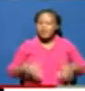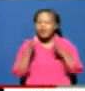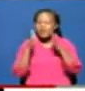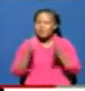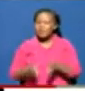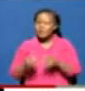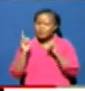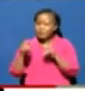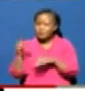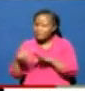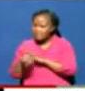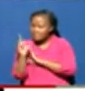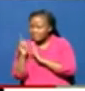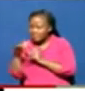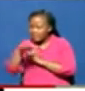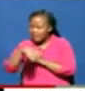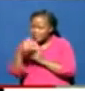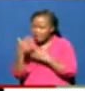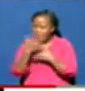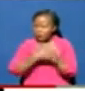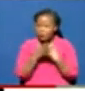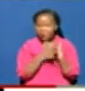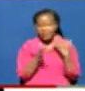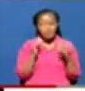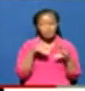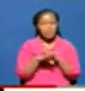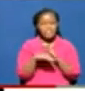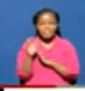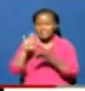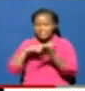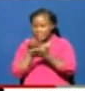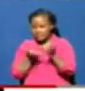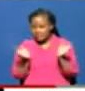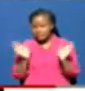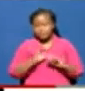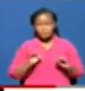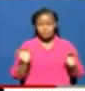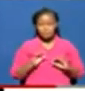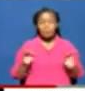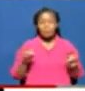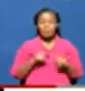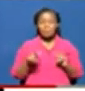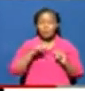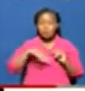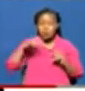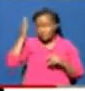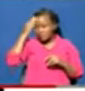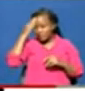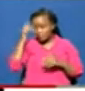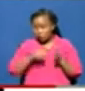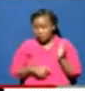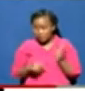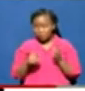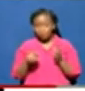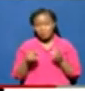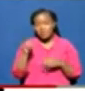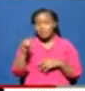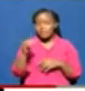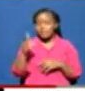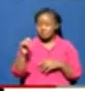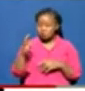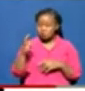to access the internet, right? So one of the things that we realized is that the cyber cafes and digital centers were revived because the